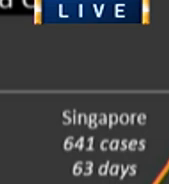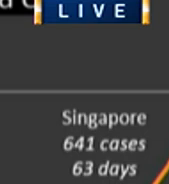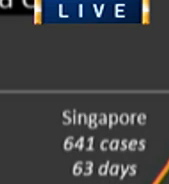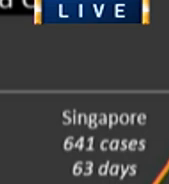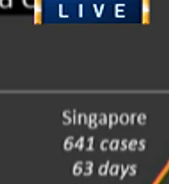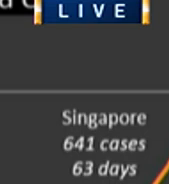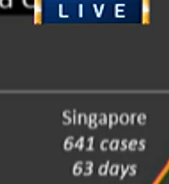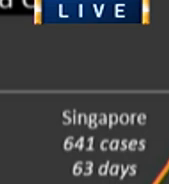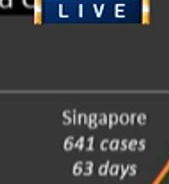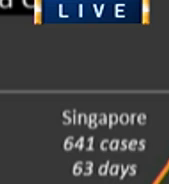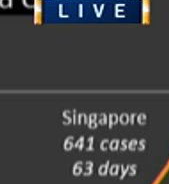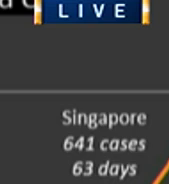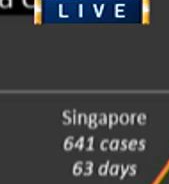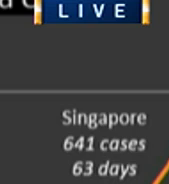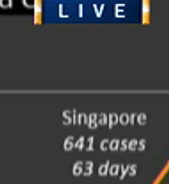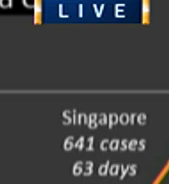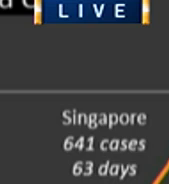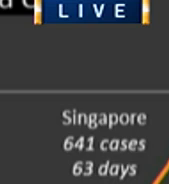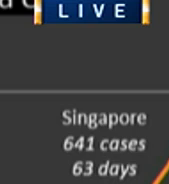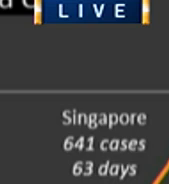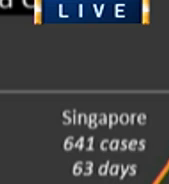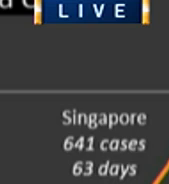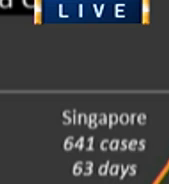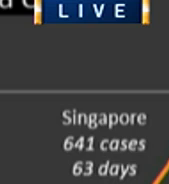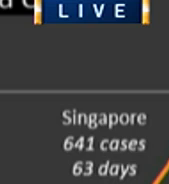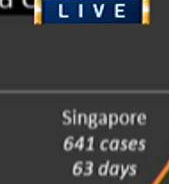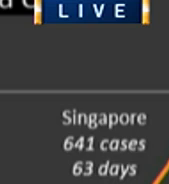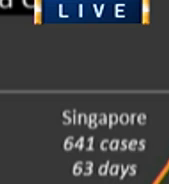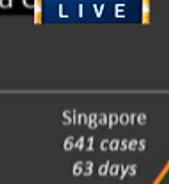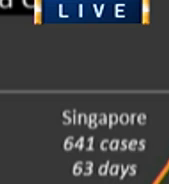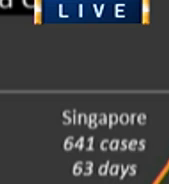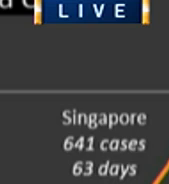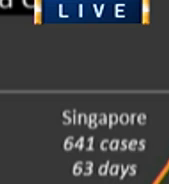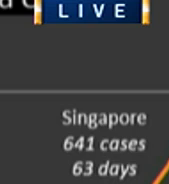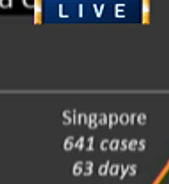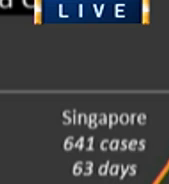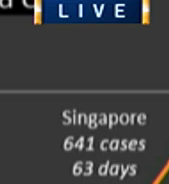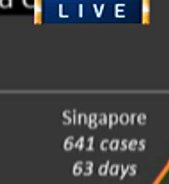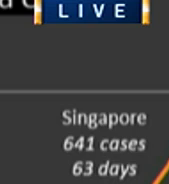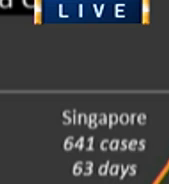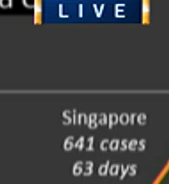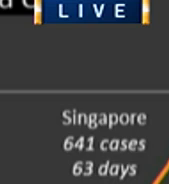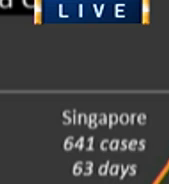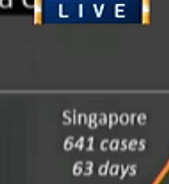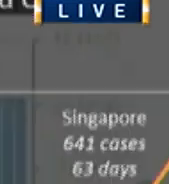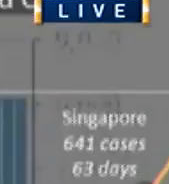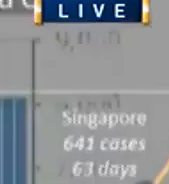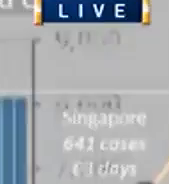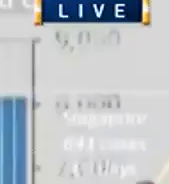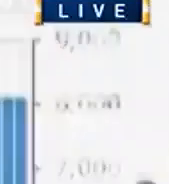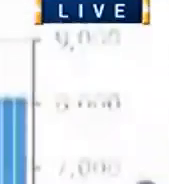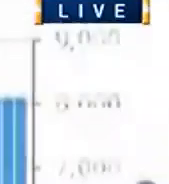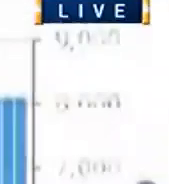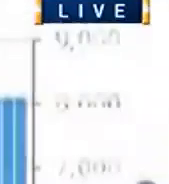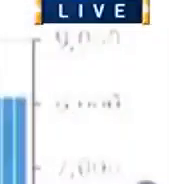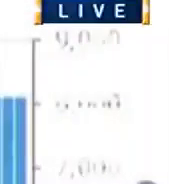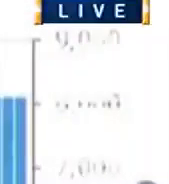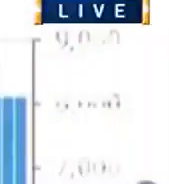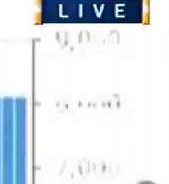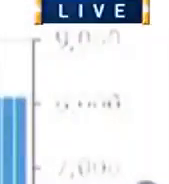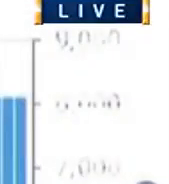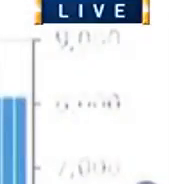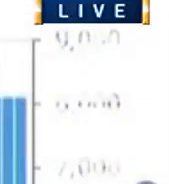been increasing but not so rapidly over a short period of time. So let's move to the other graph. This